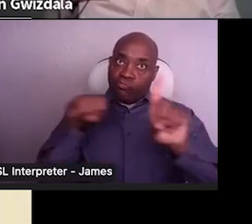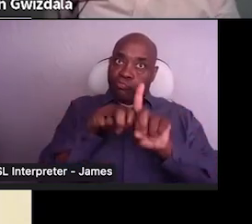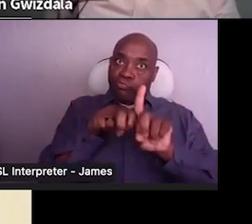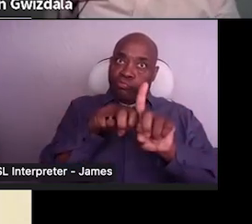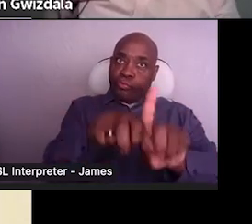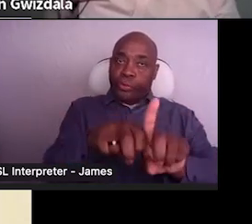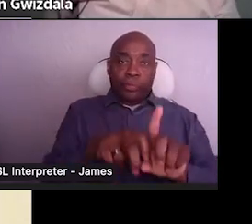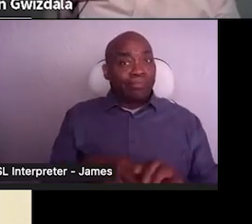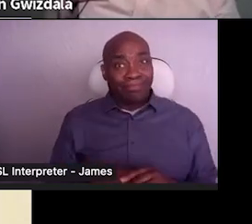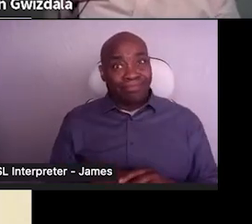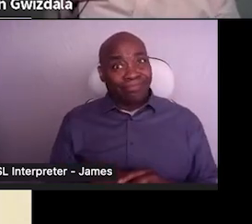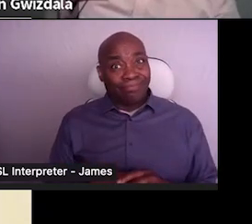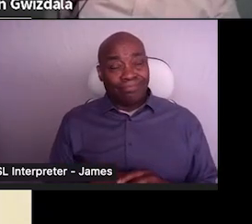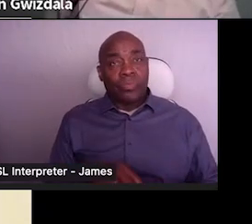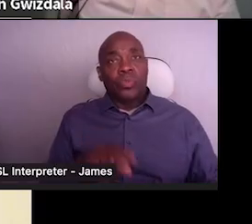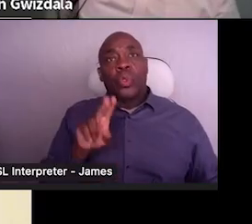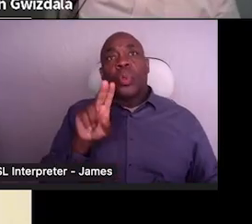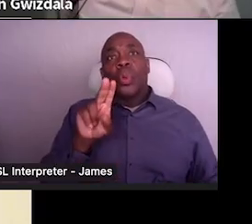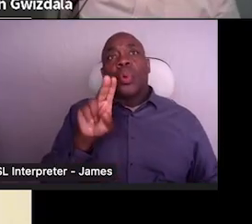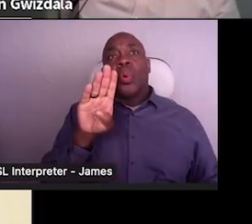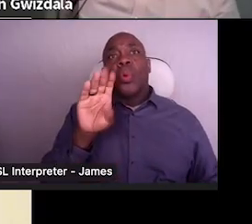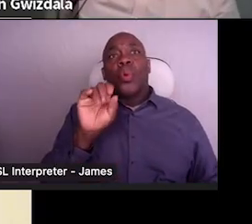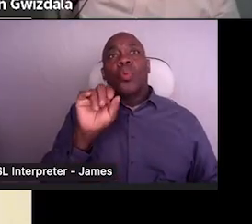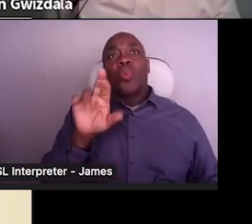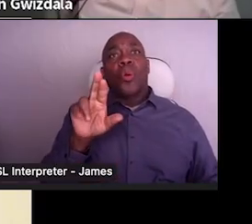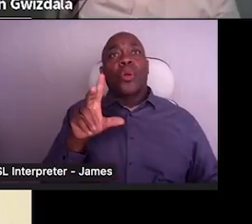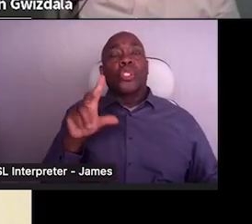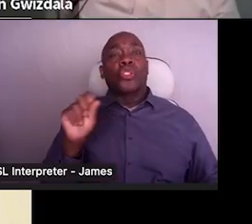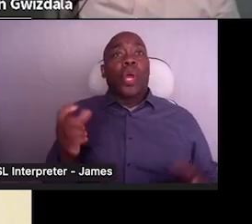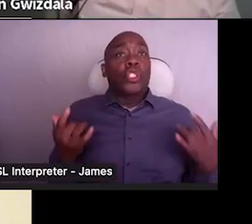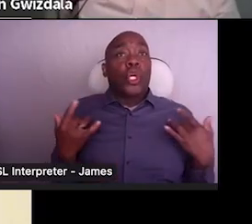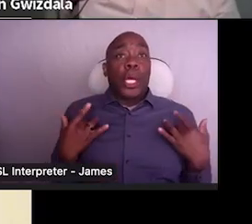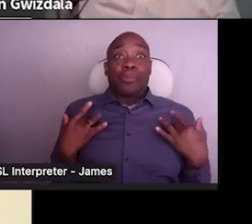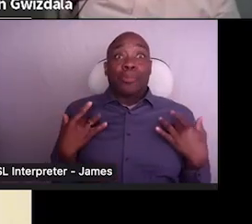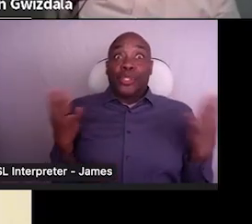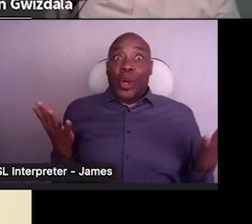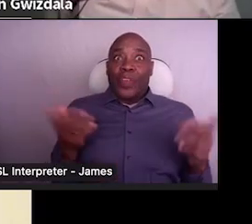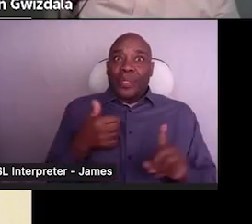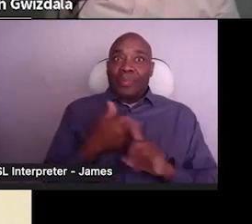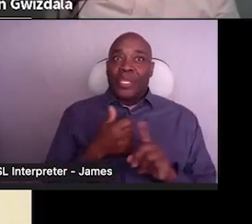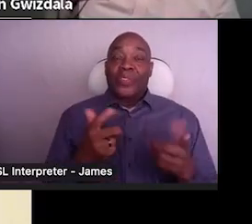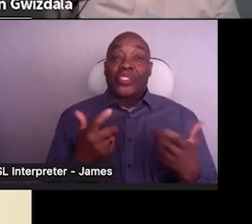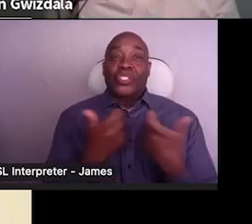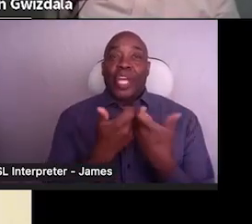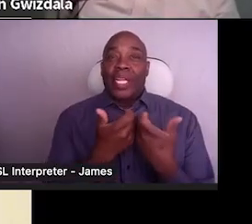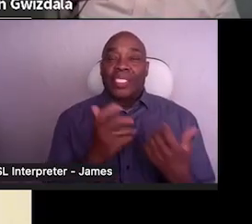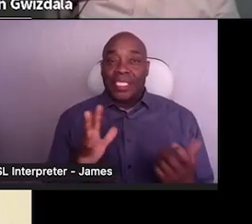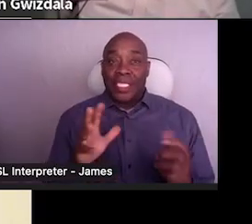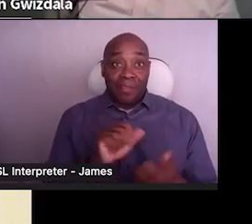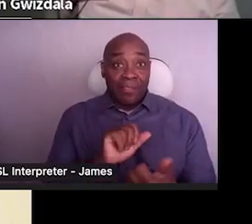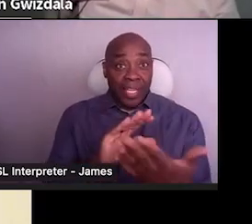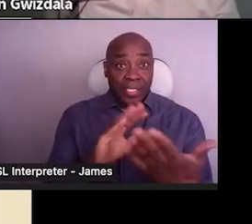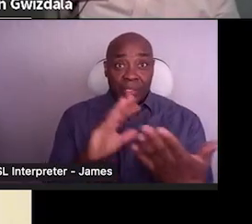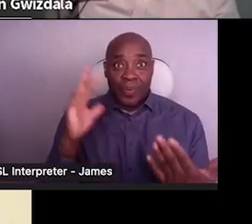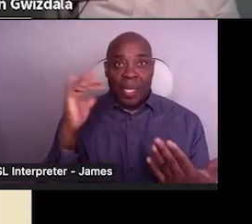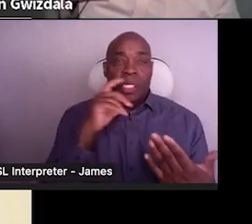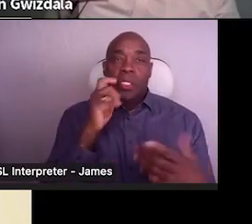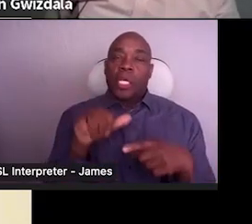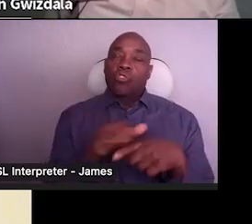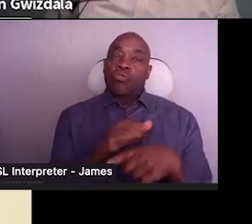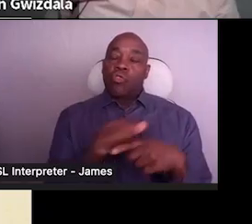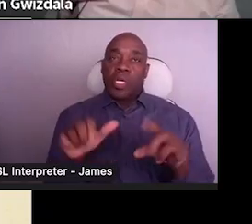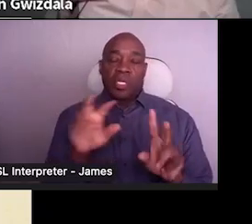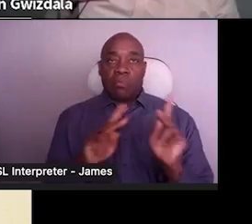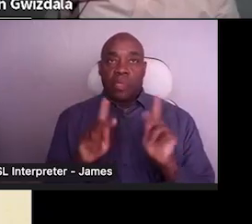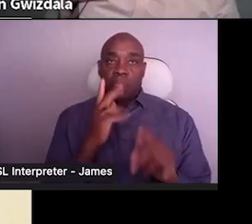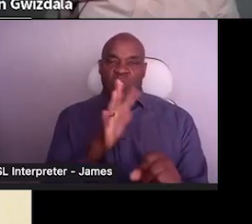to be accompanied by a service dog. Uber's trying to absolve themselves of the challenges that they're facing